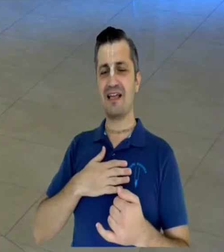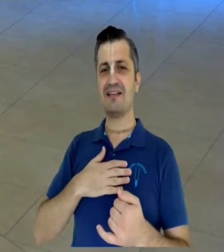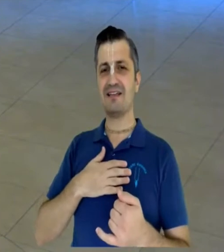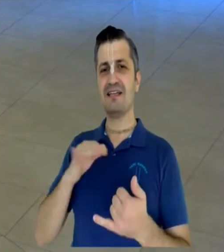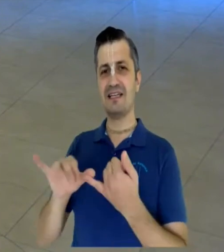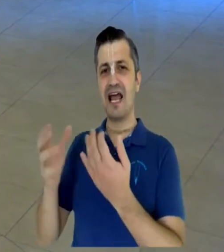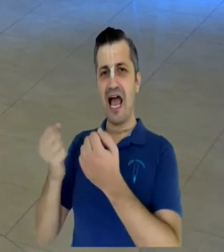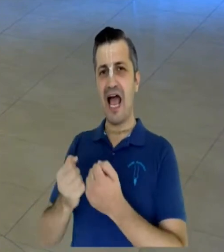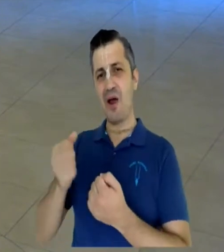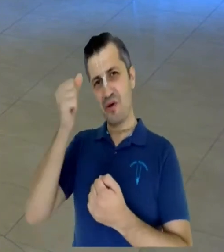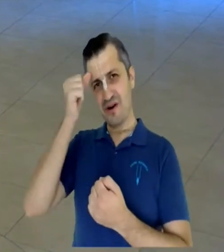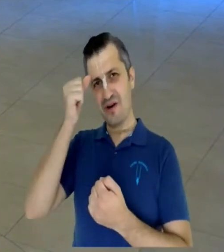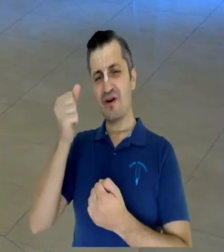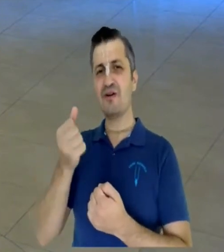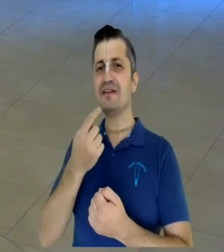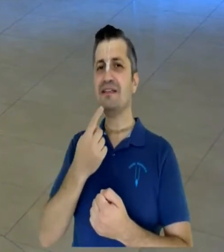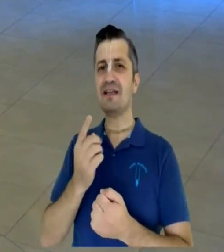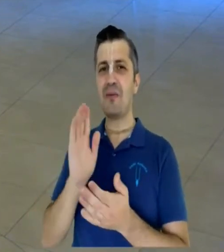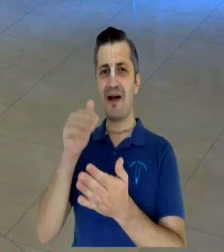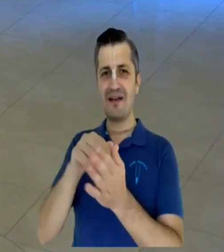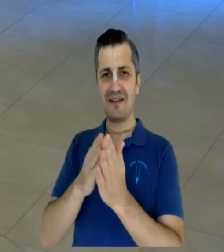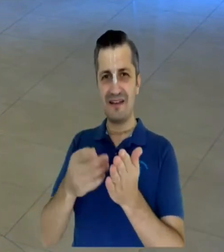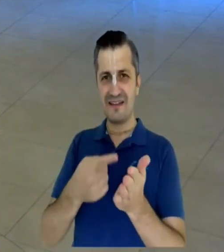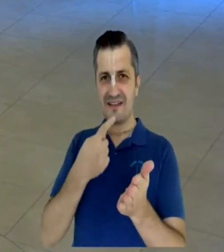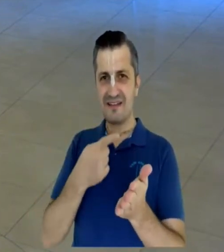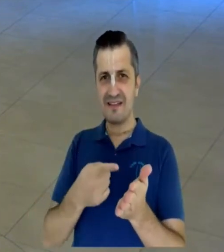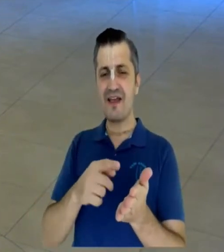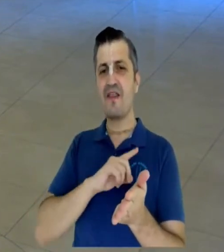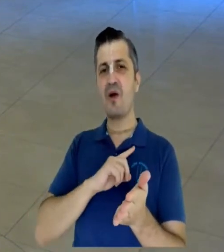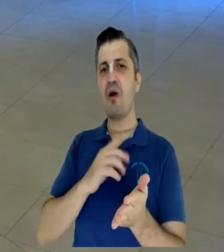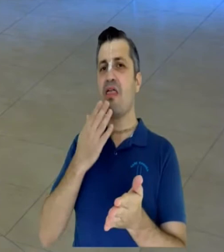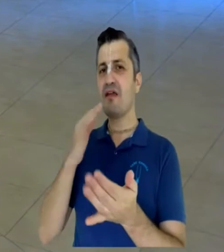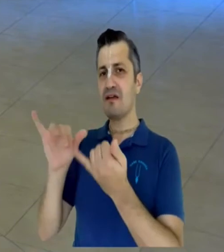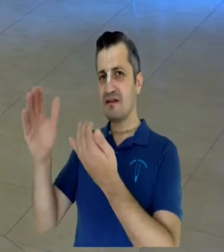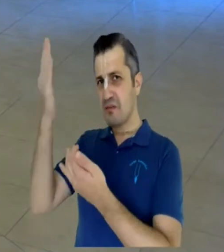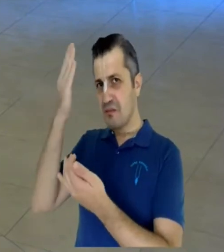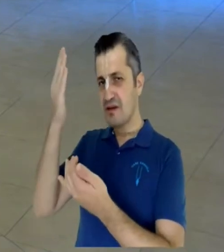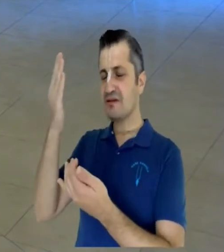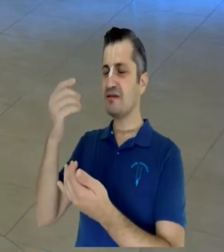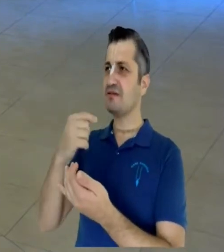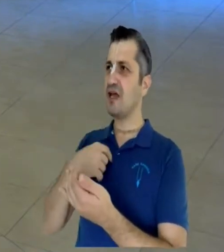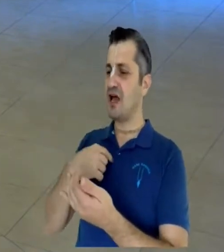So we can actually, by Krishna's mercy, we can offer it to Krishna, and Krishna will actually